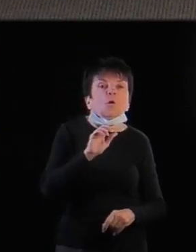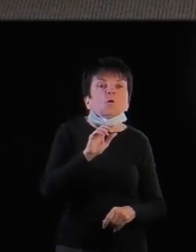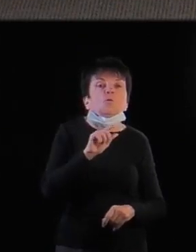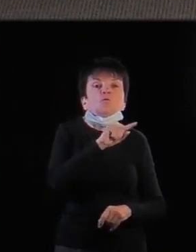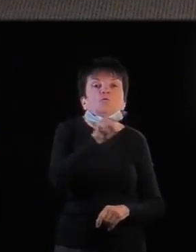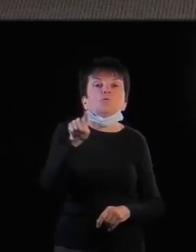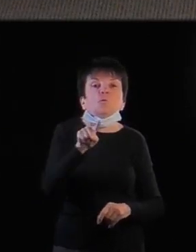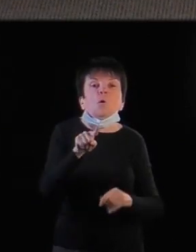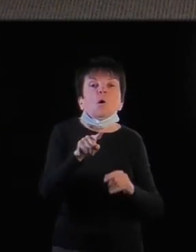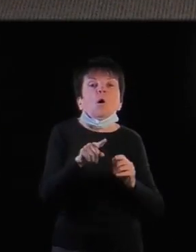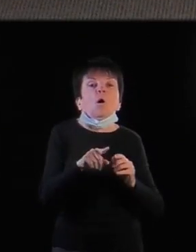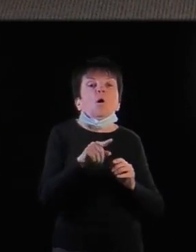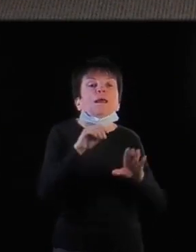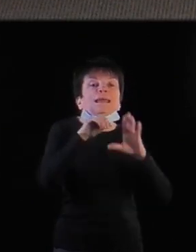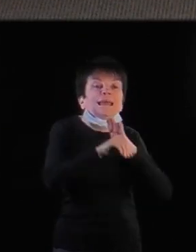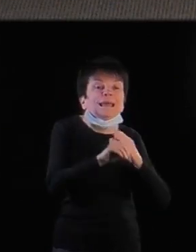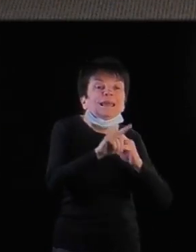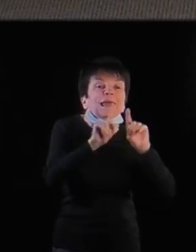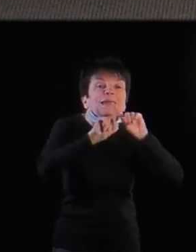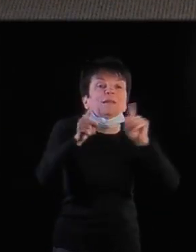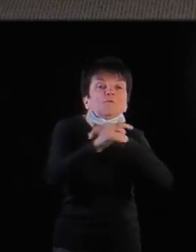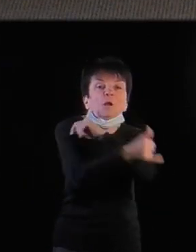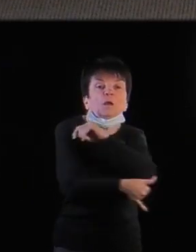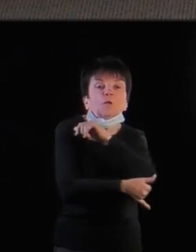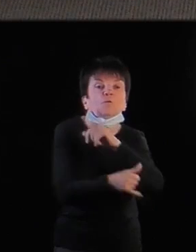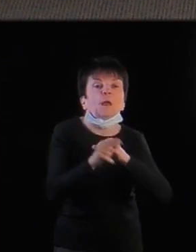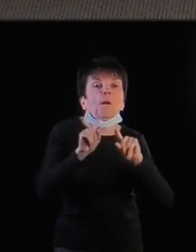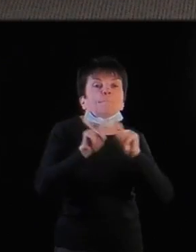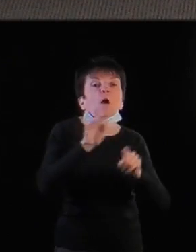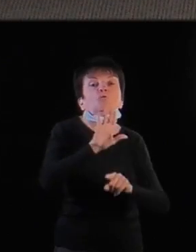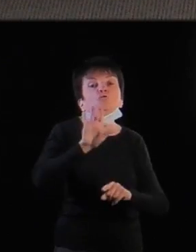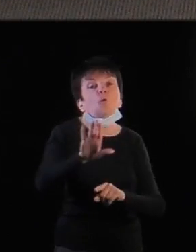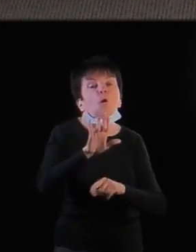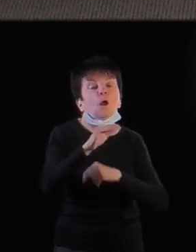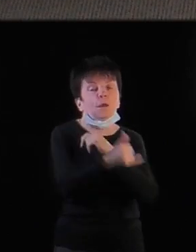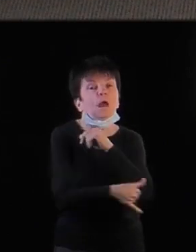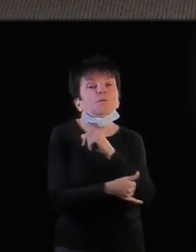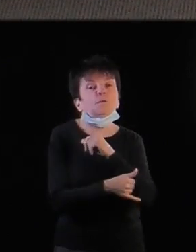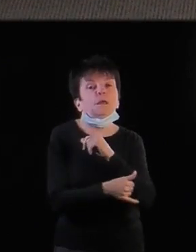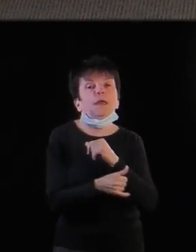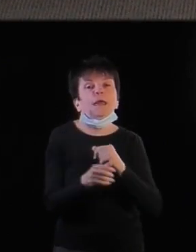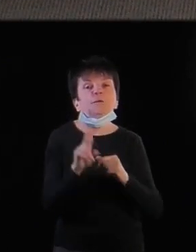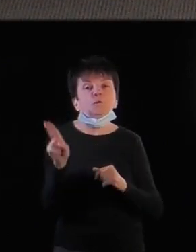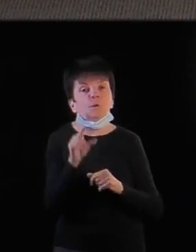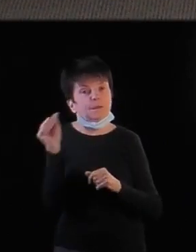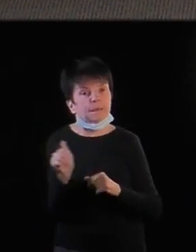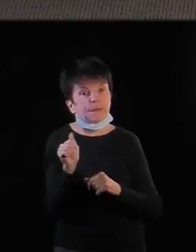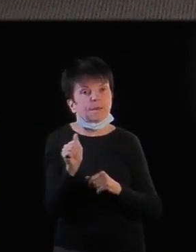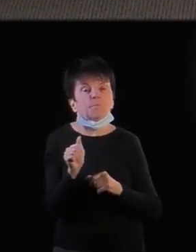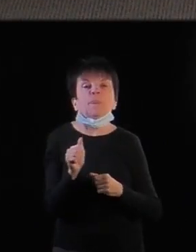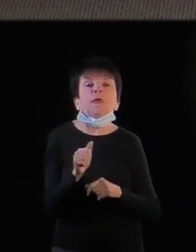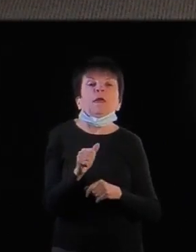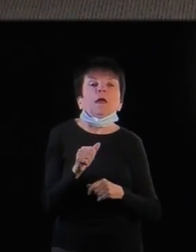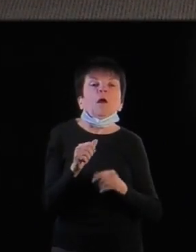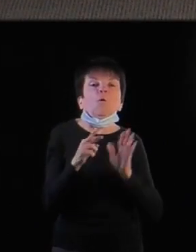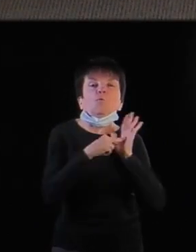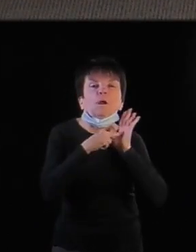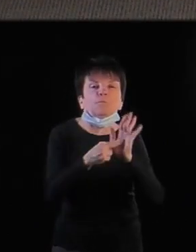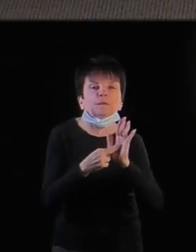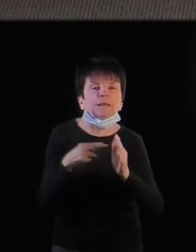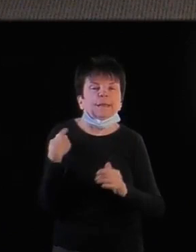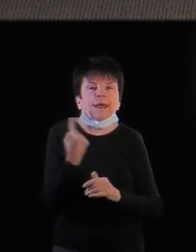your country is still the United States. You're there to represent us. Take care of our